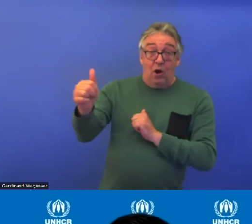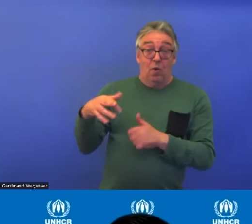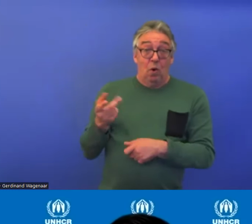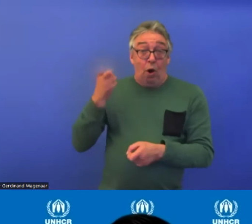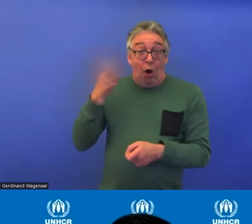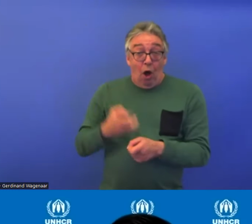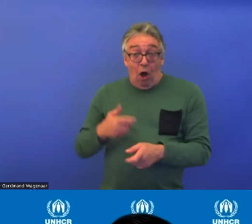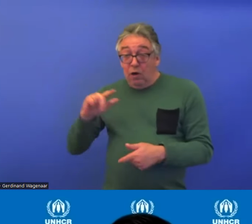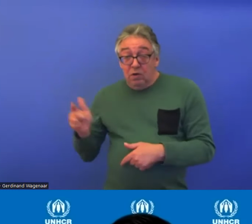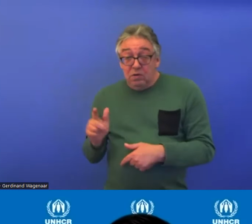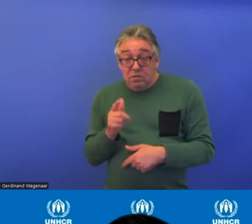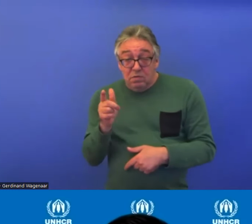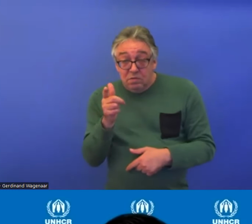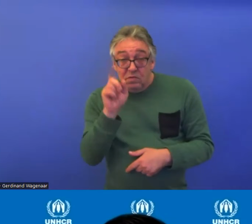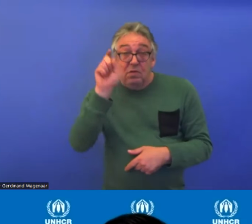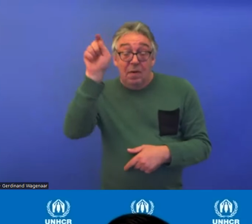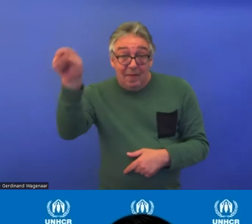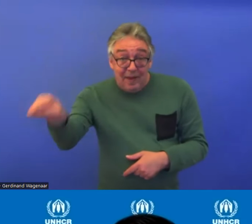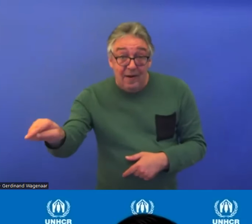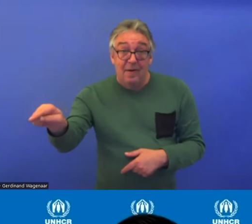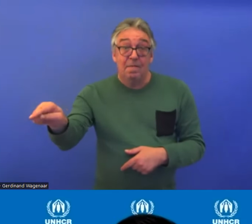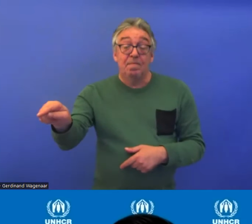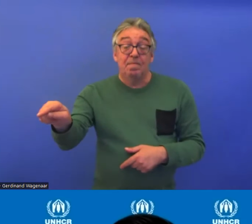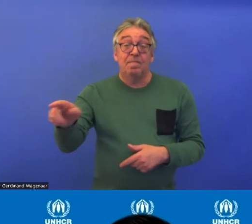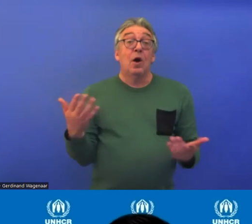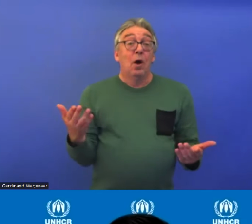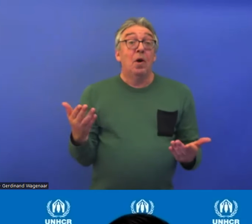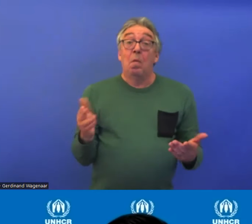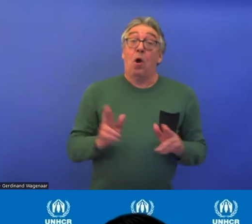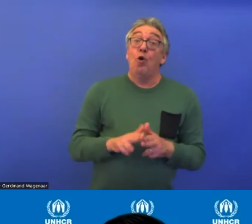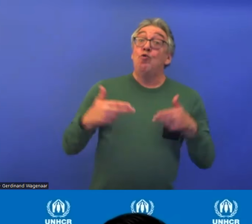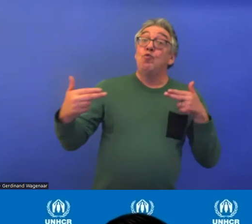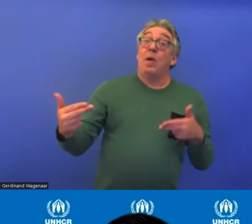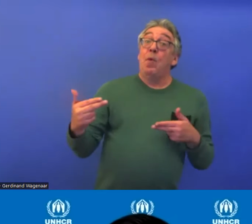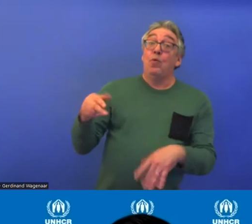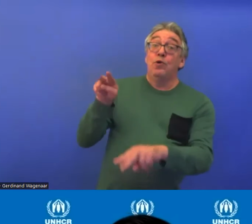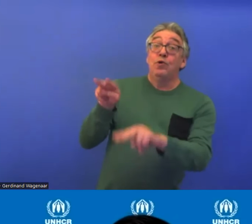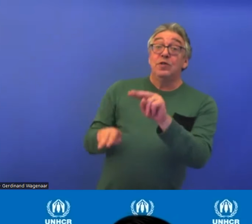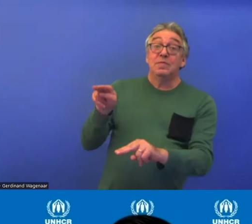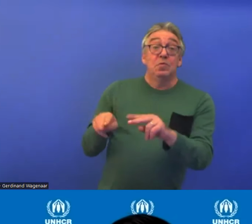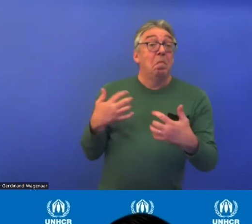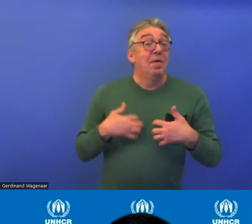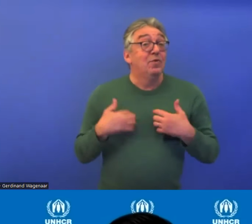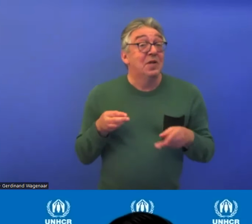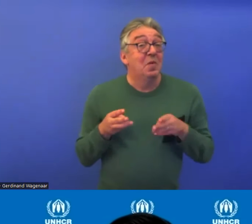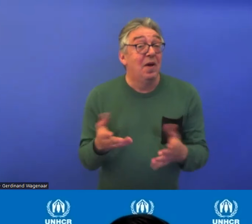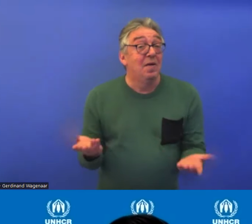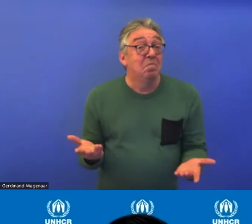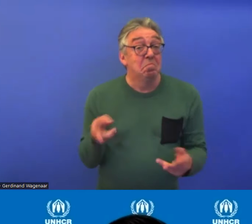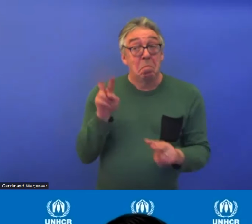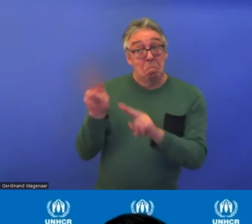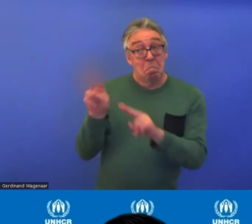in coordination with authorities. So that is also something that could be interesting. I'm going to go to the next one